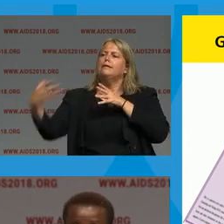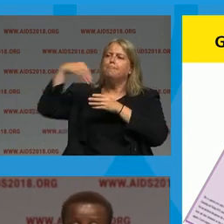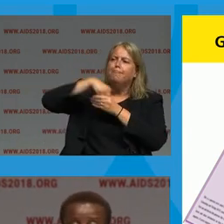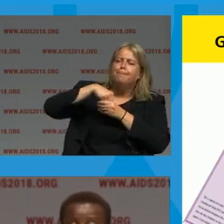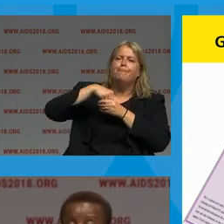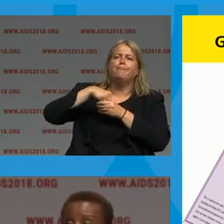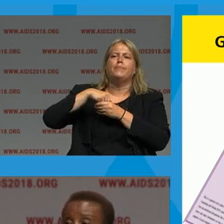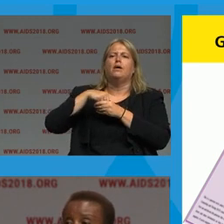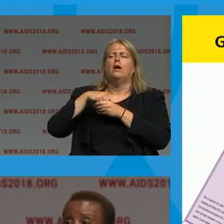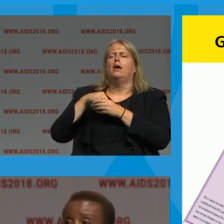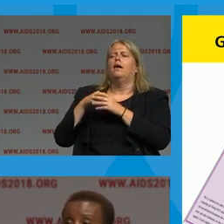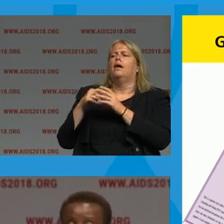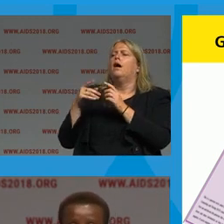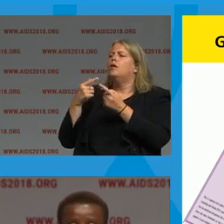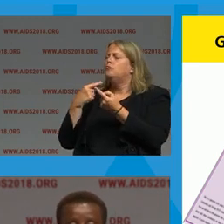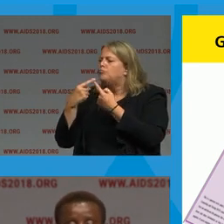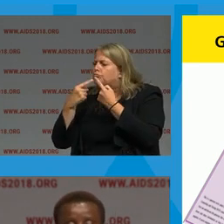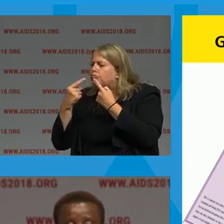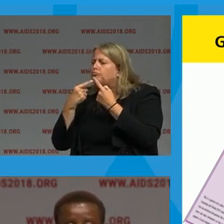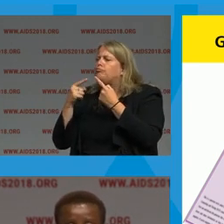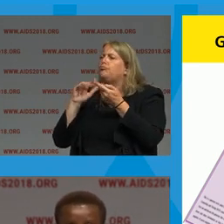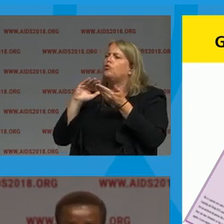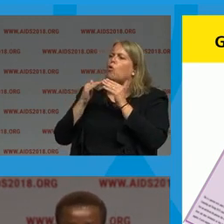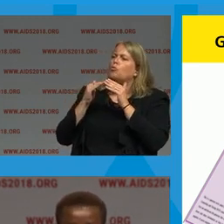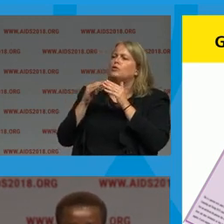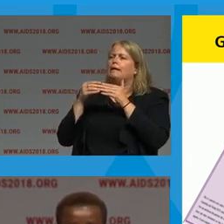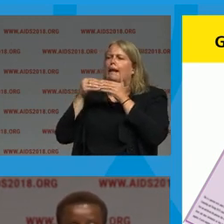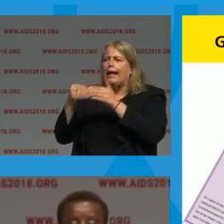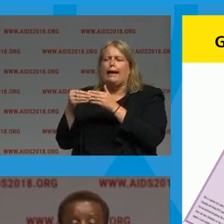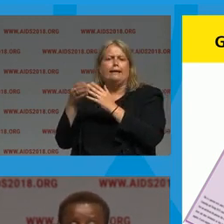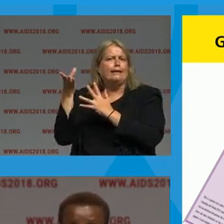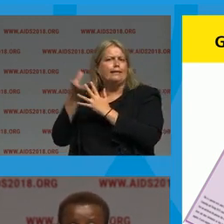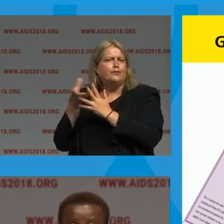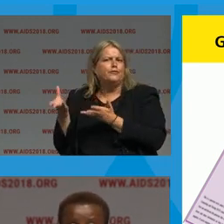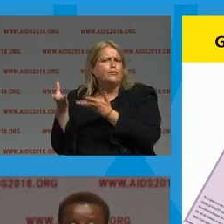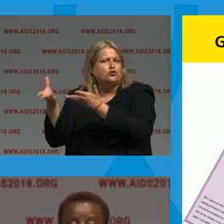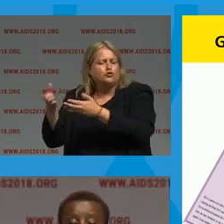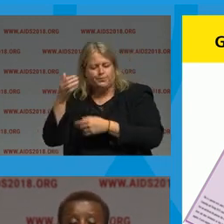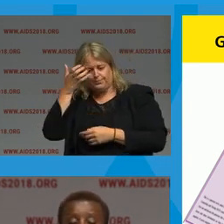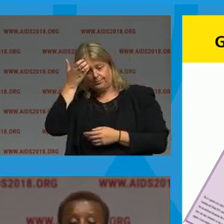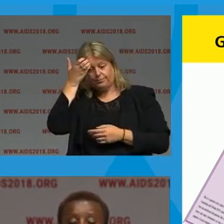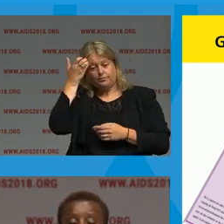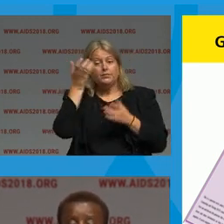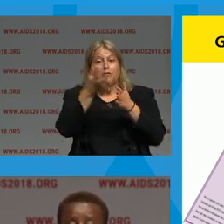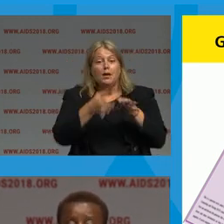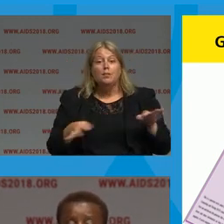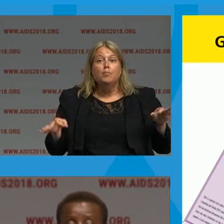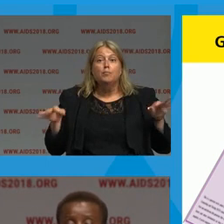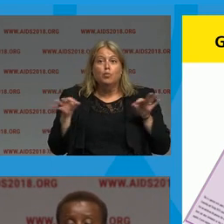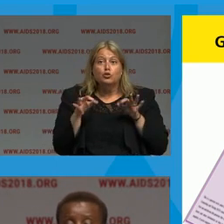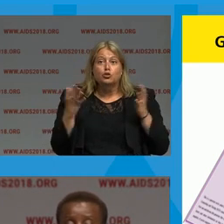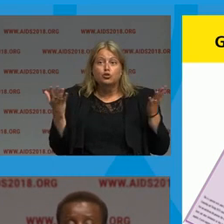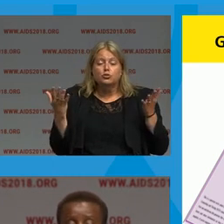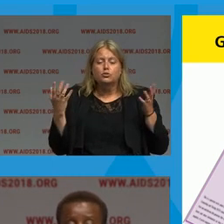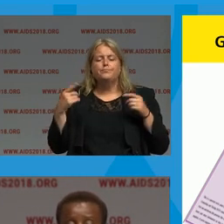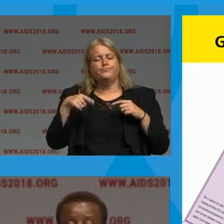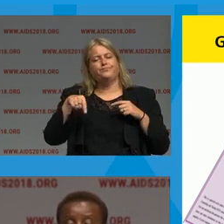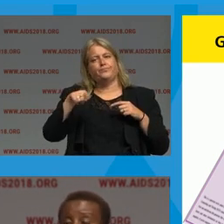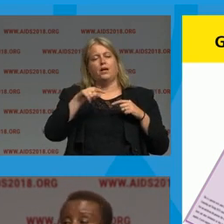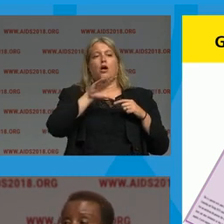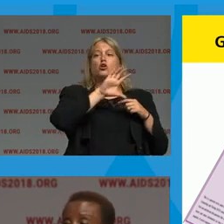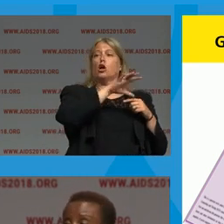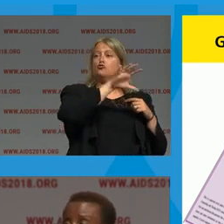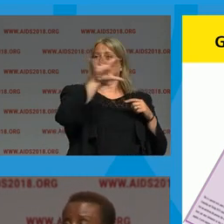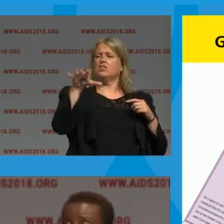community engagements through community-led interventions. Importantly, the understanding that countries